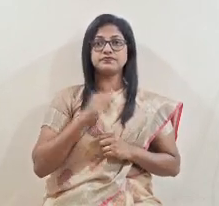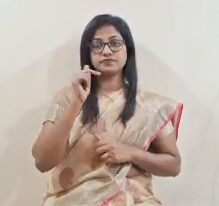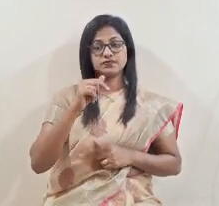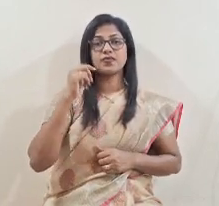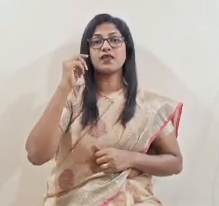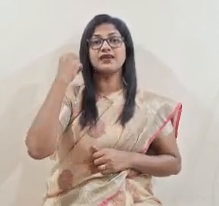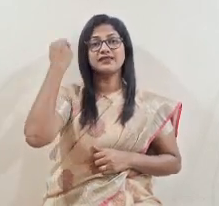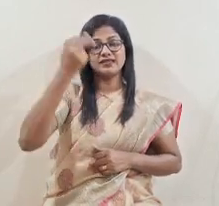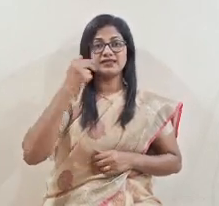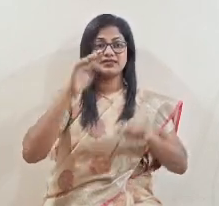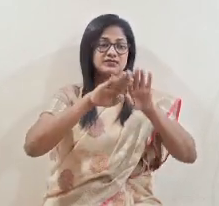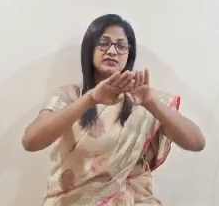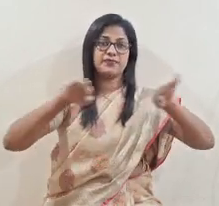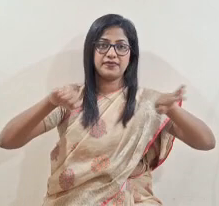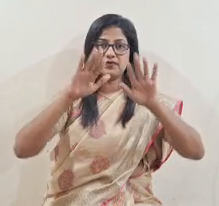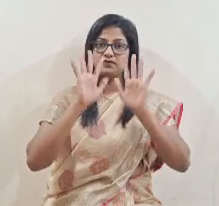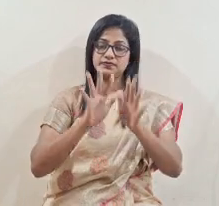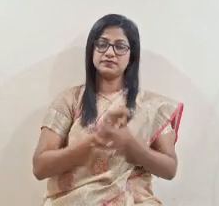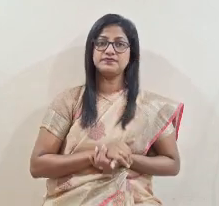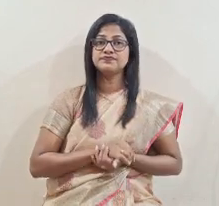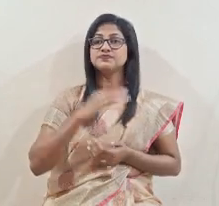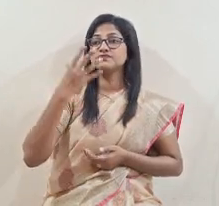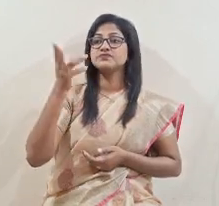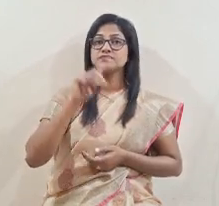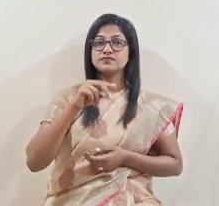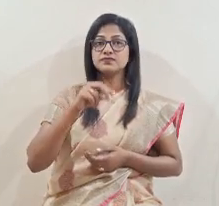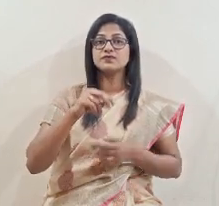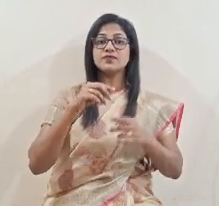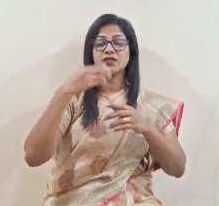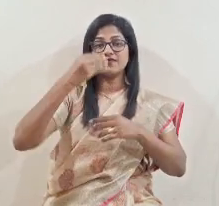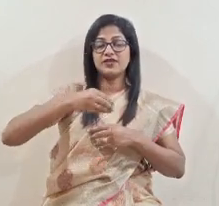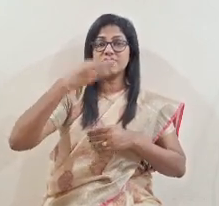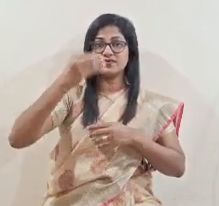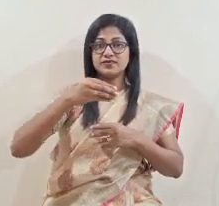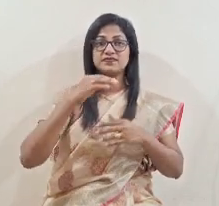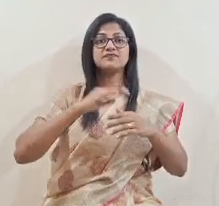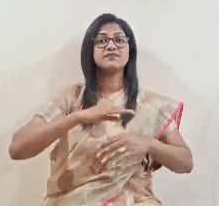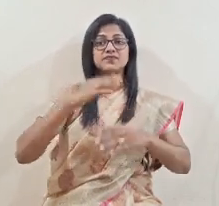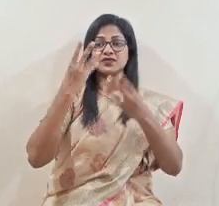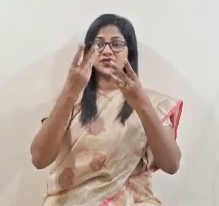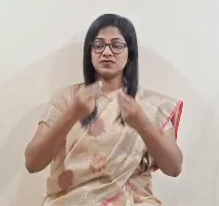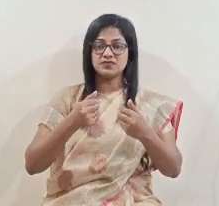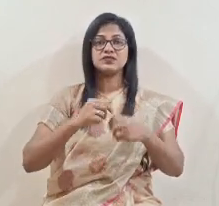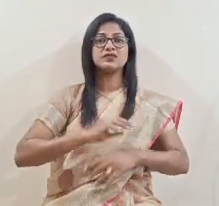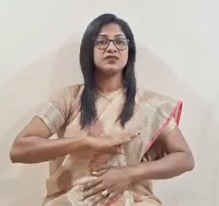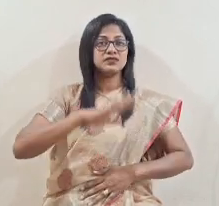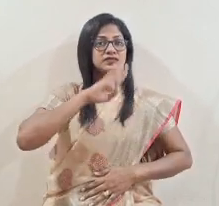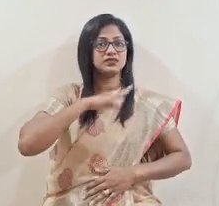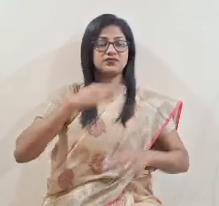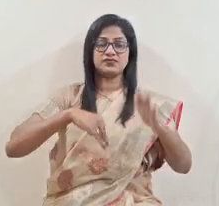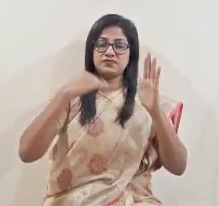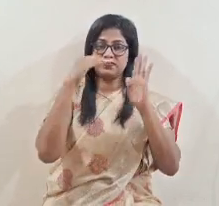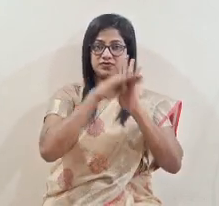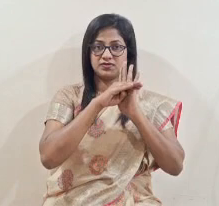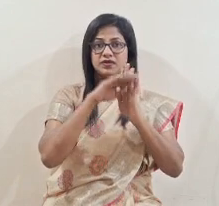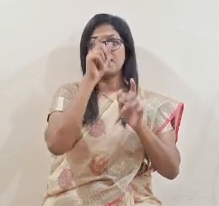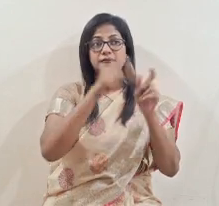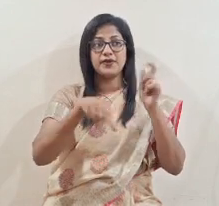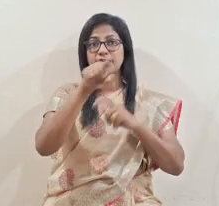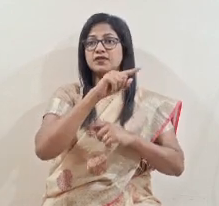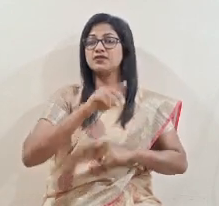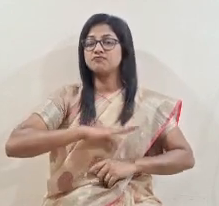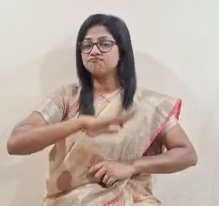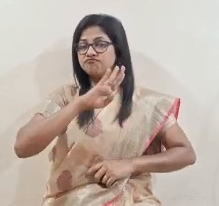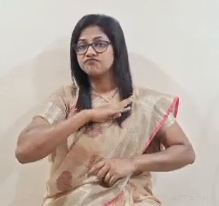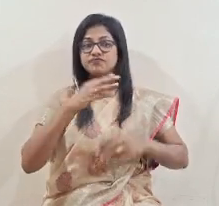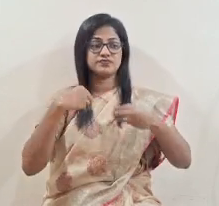why the tourist samples have been excluded. Coming to the frequency is calculated based on the satisfaction levels, that is the percentage of riders satisfied with